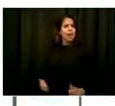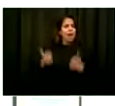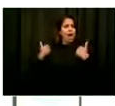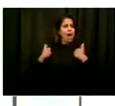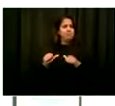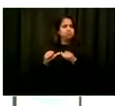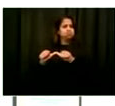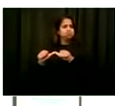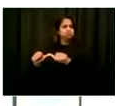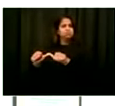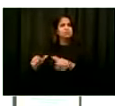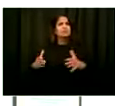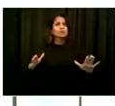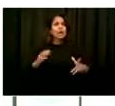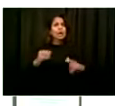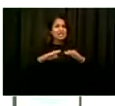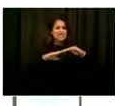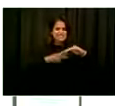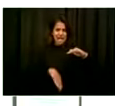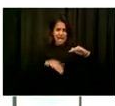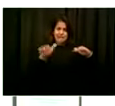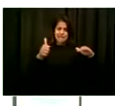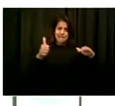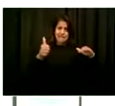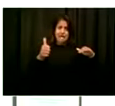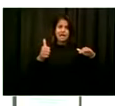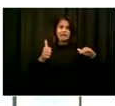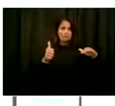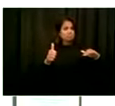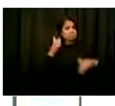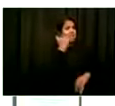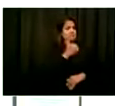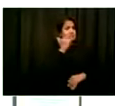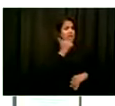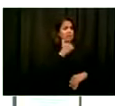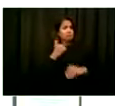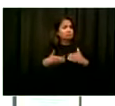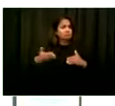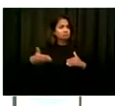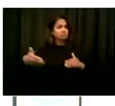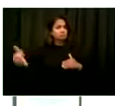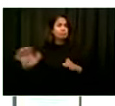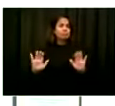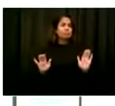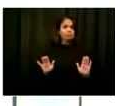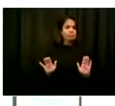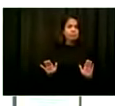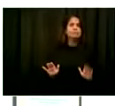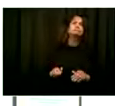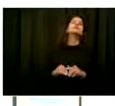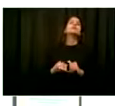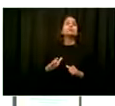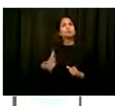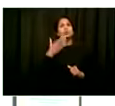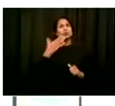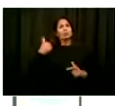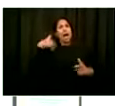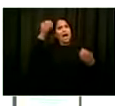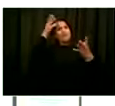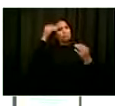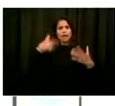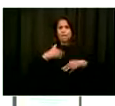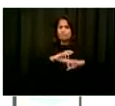our data page for the Department of Health. Of course, any death is something